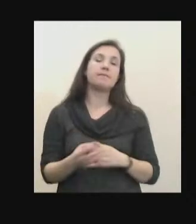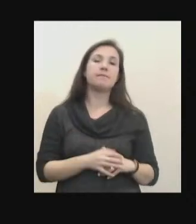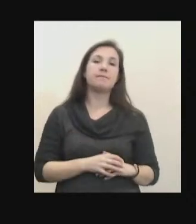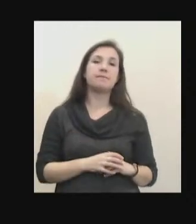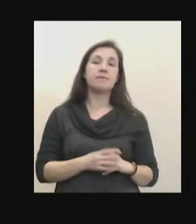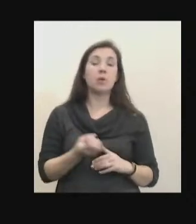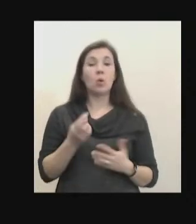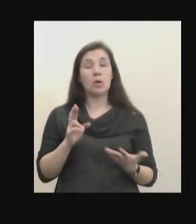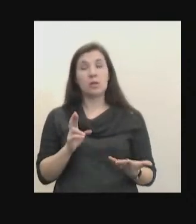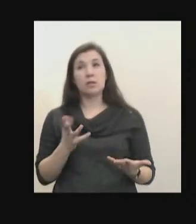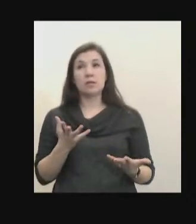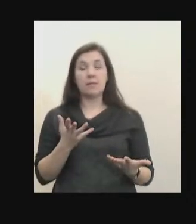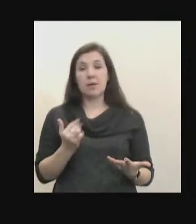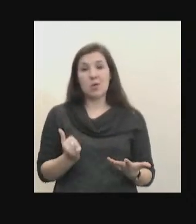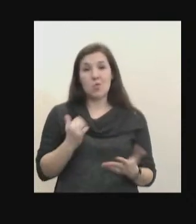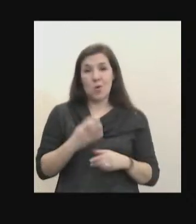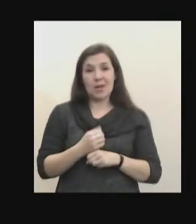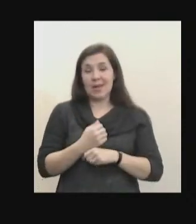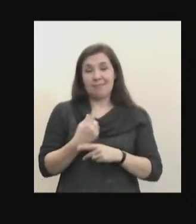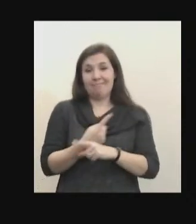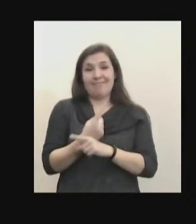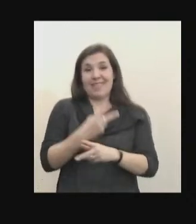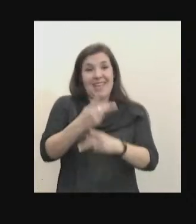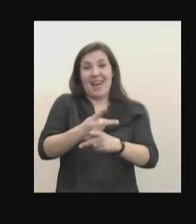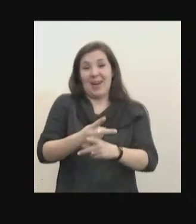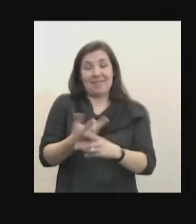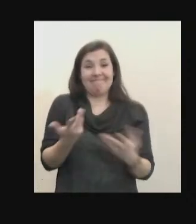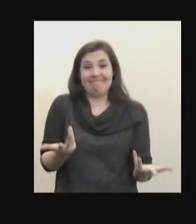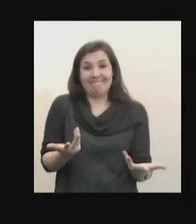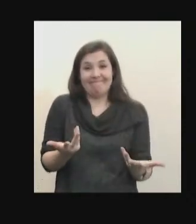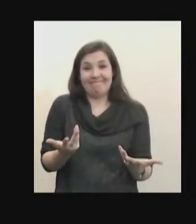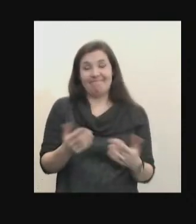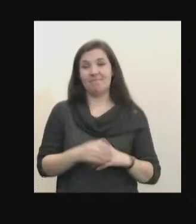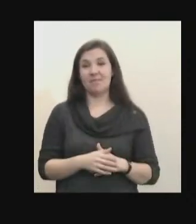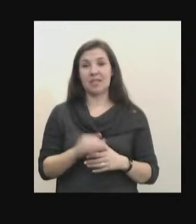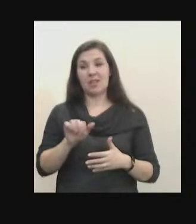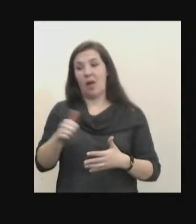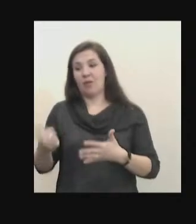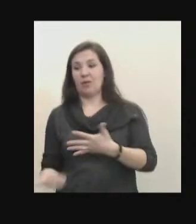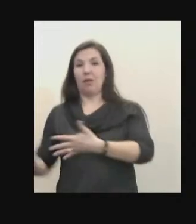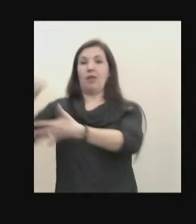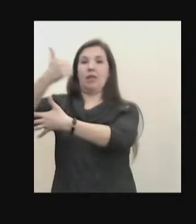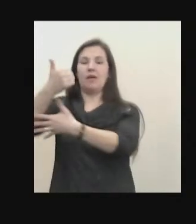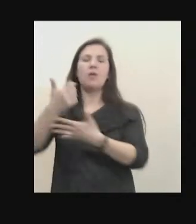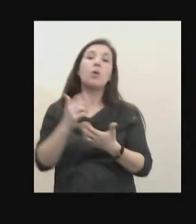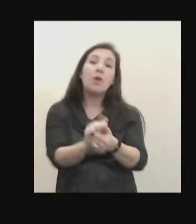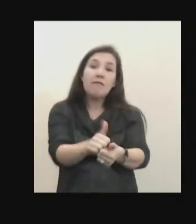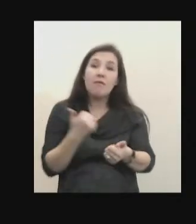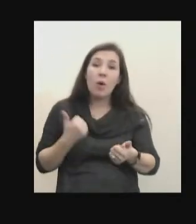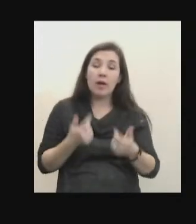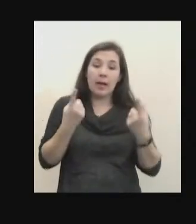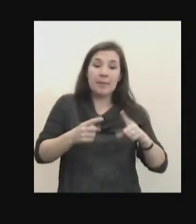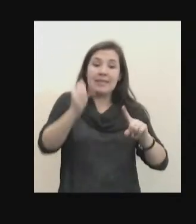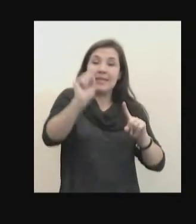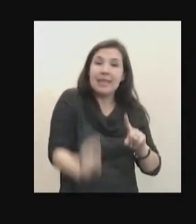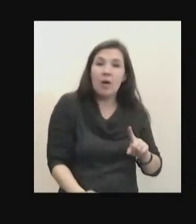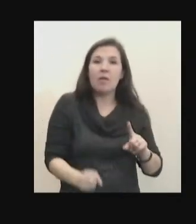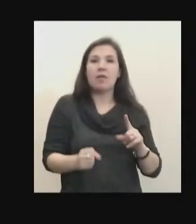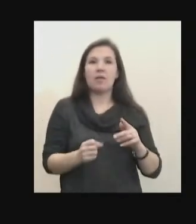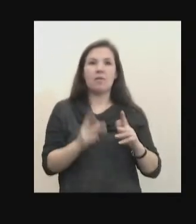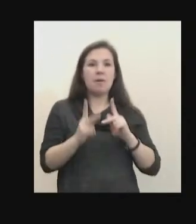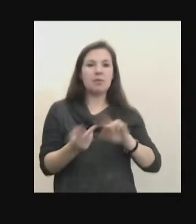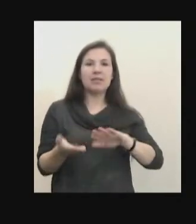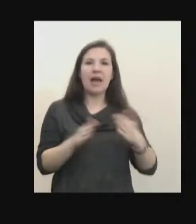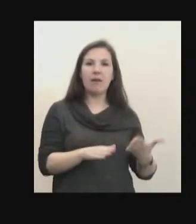get the care that you need. And we really want to avoid what happened in the South where people died treated from treatable illnesses because there were